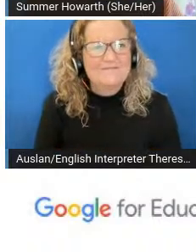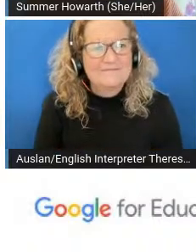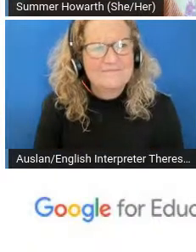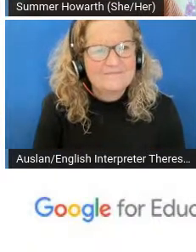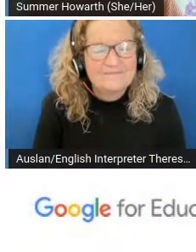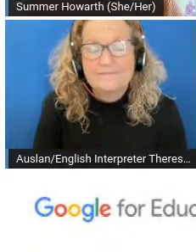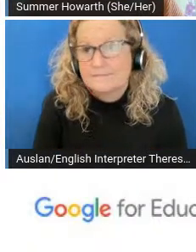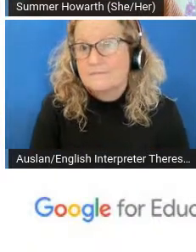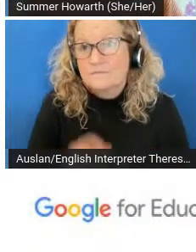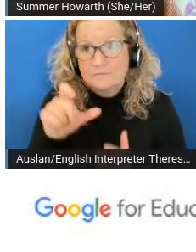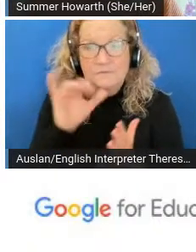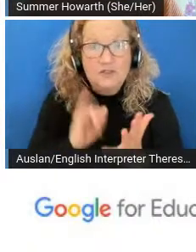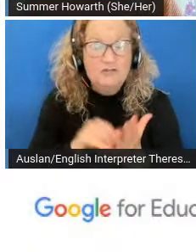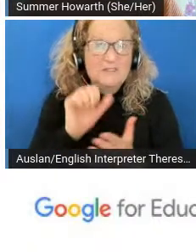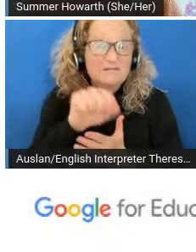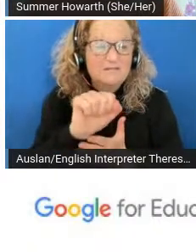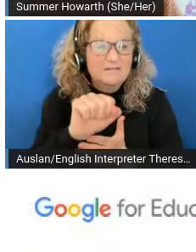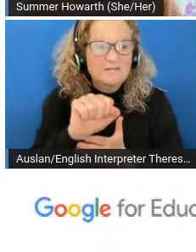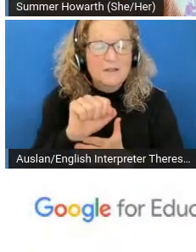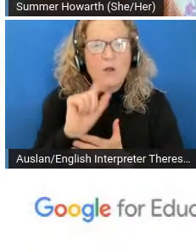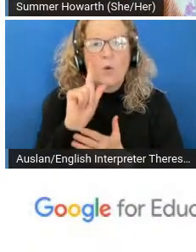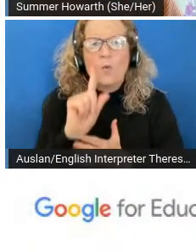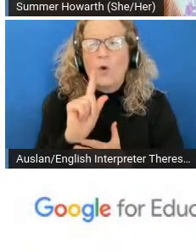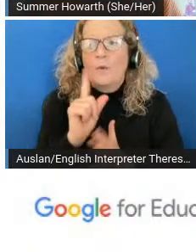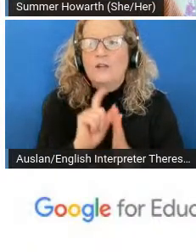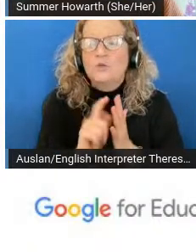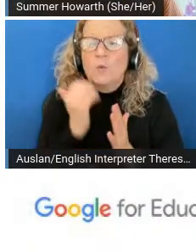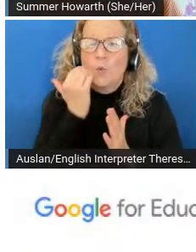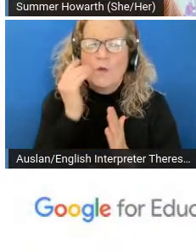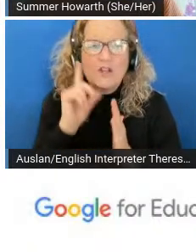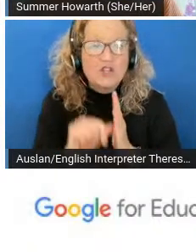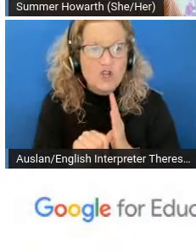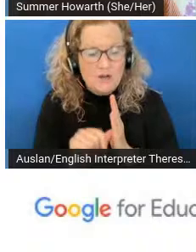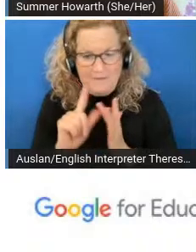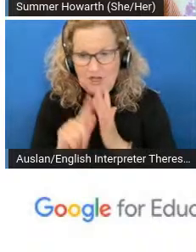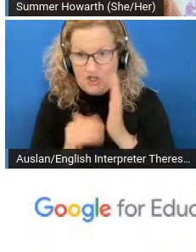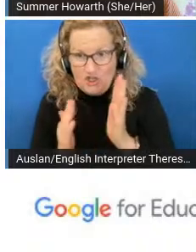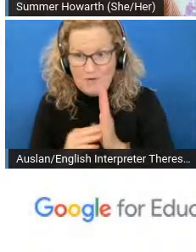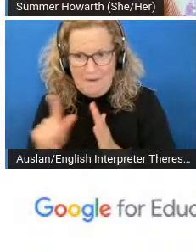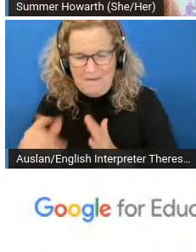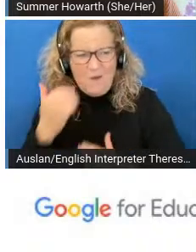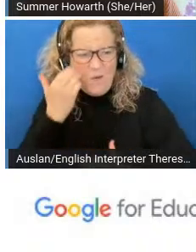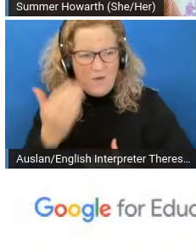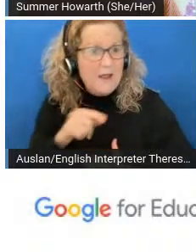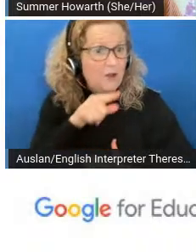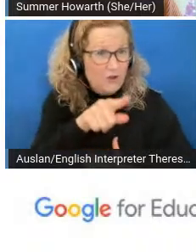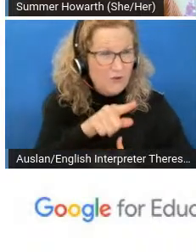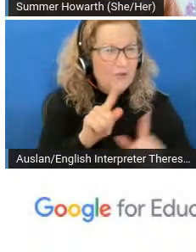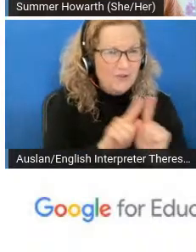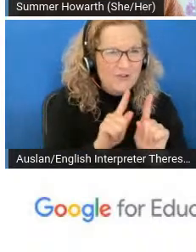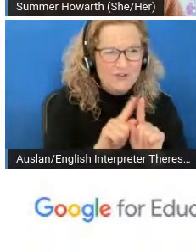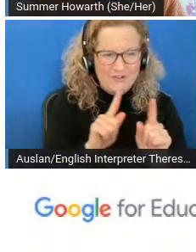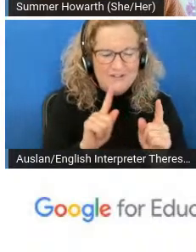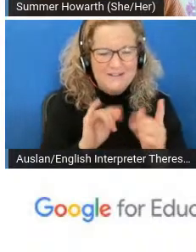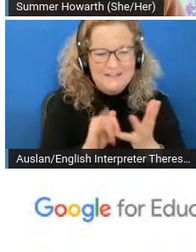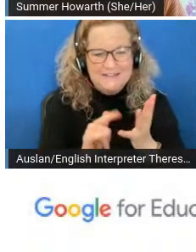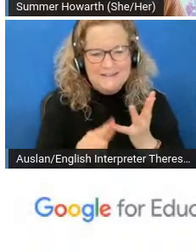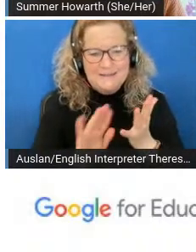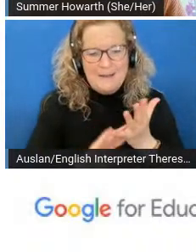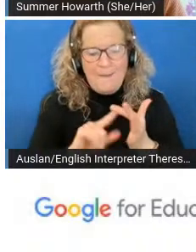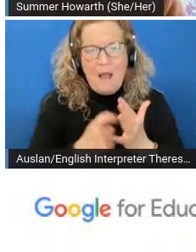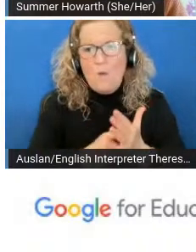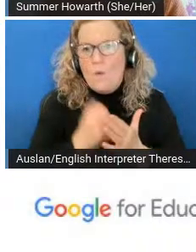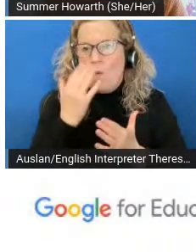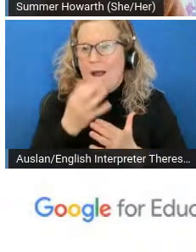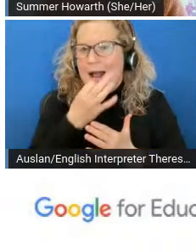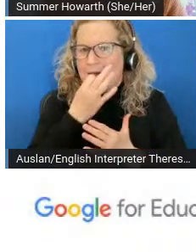time, I think, especially when Jim and I work together and with you as well, Summer, is we're constantly asking the question,